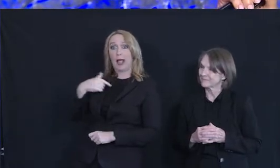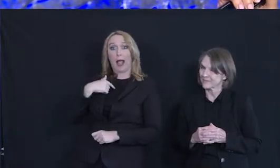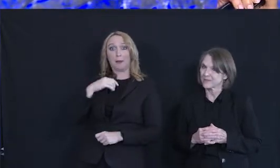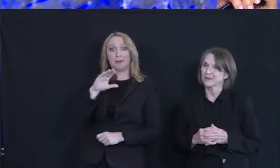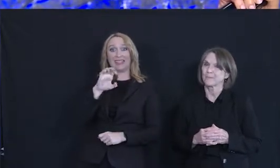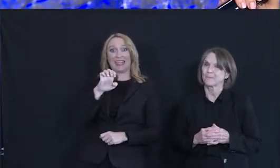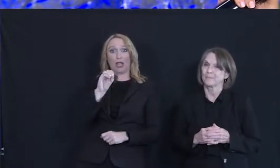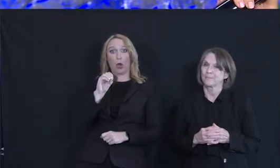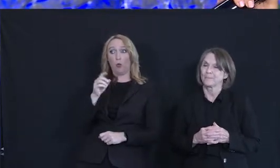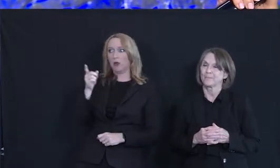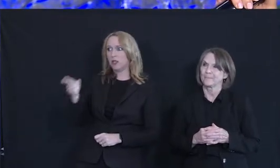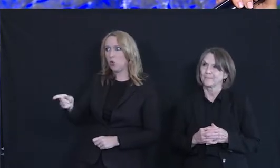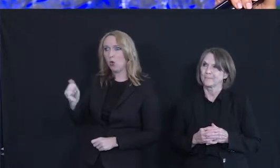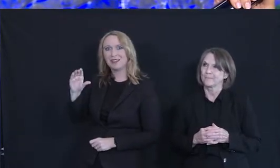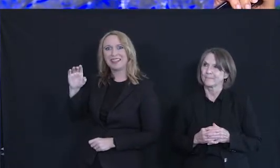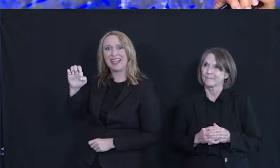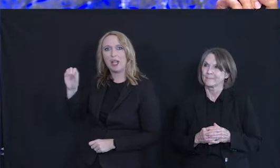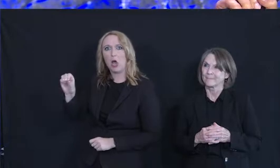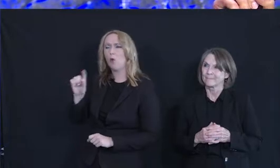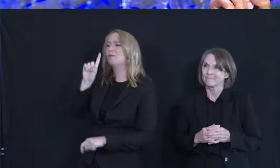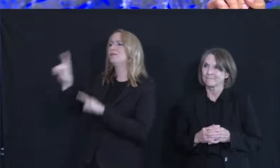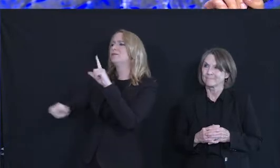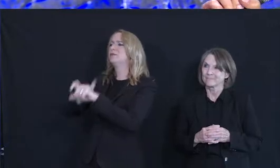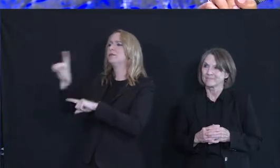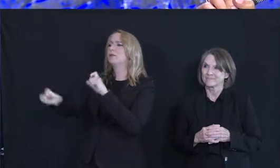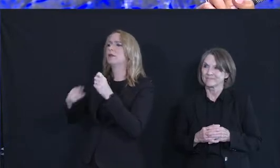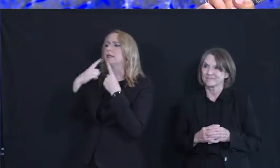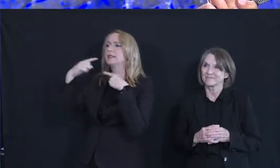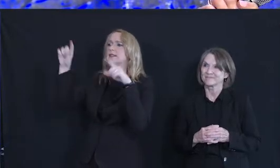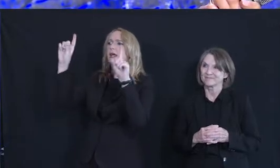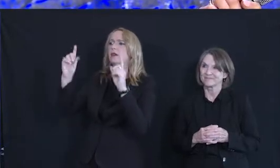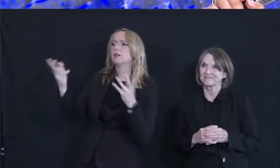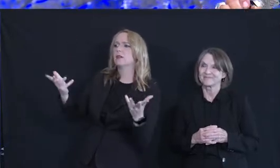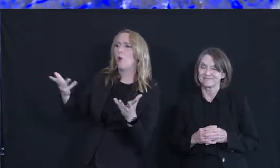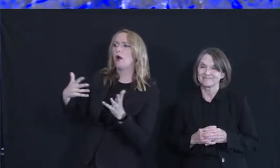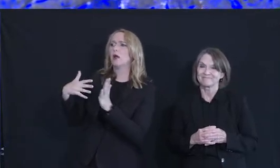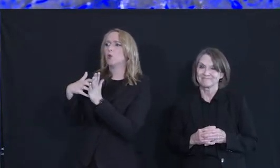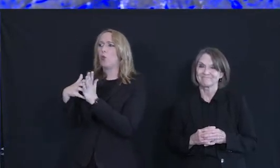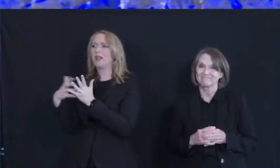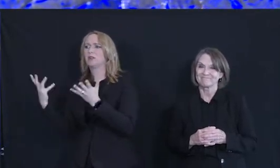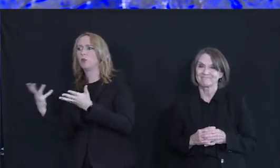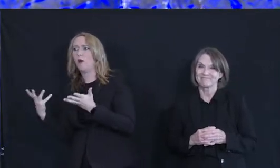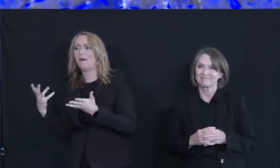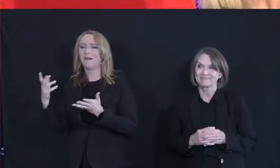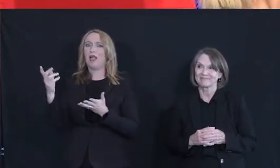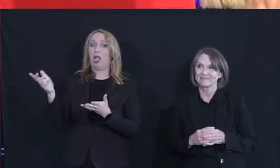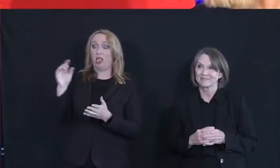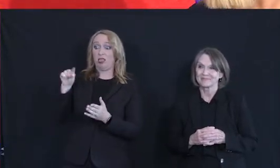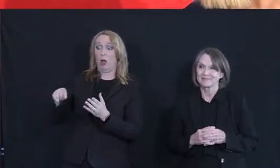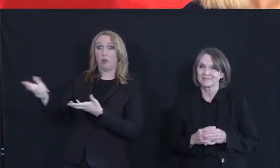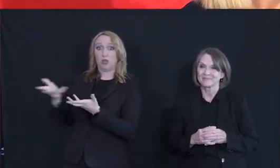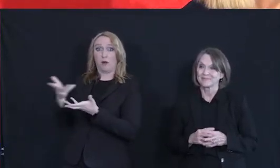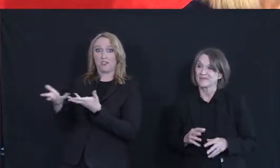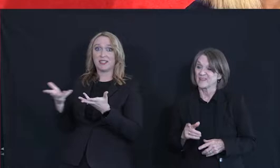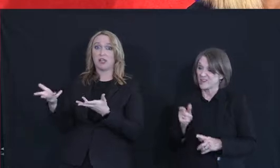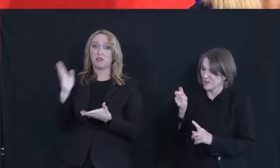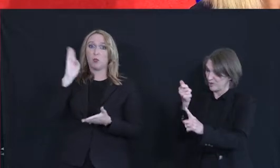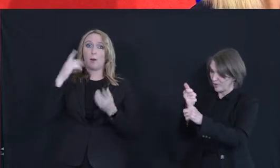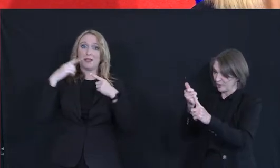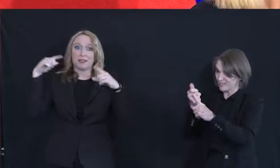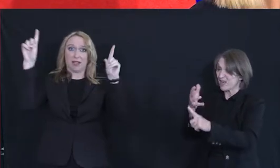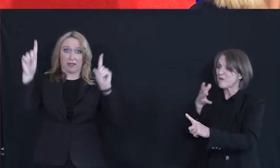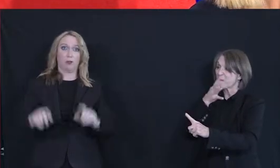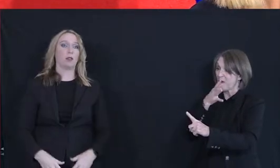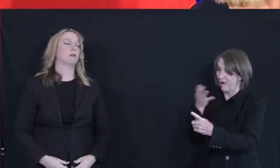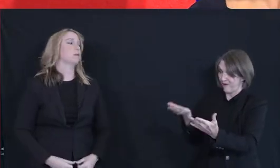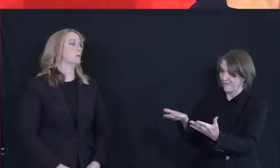have made you successful and I think that those those strategies will pay off for us in the end you're a mom